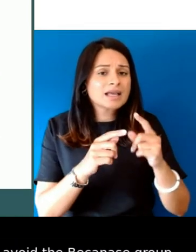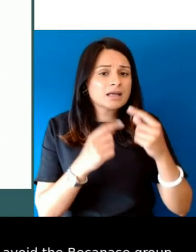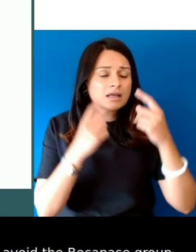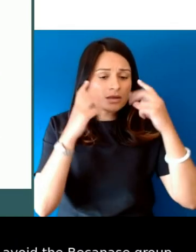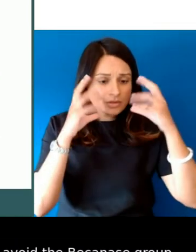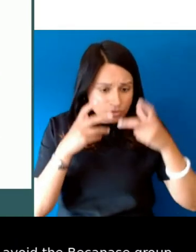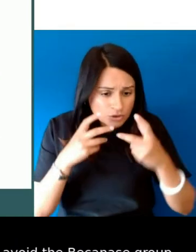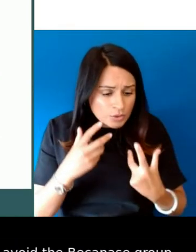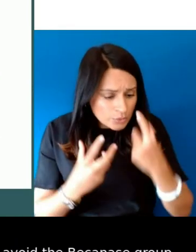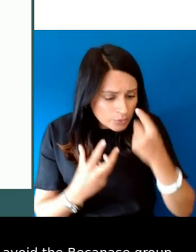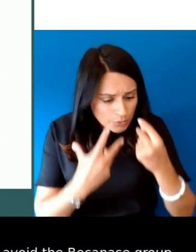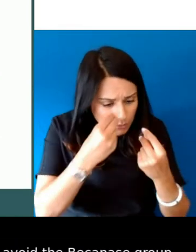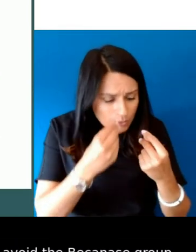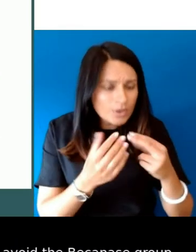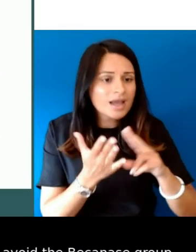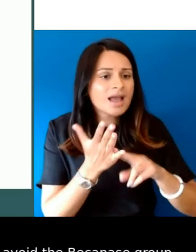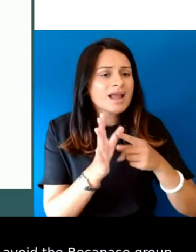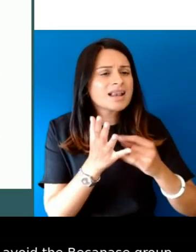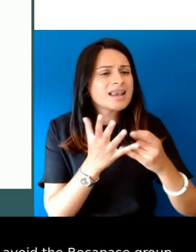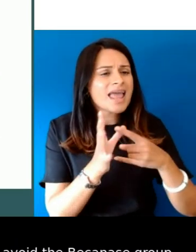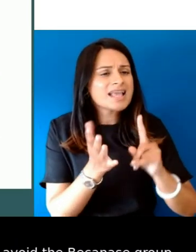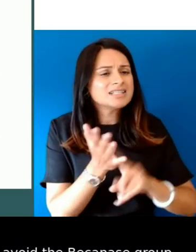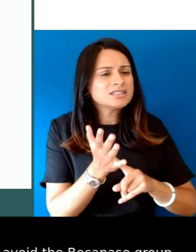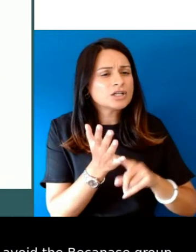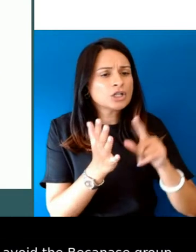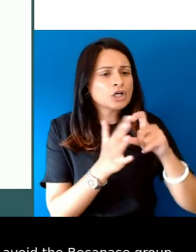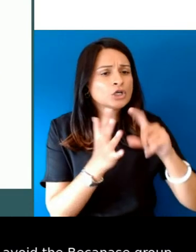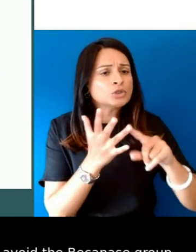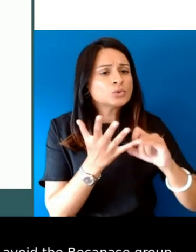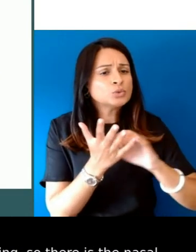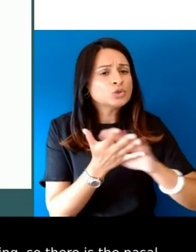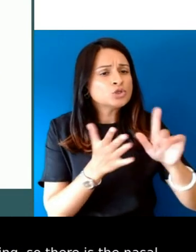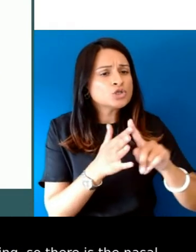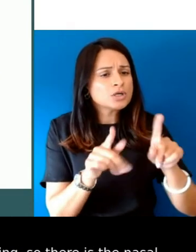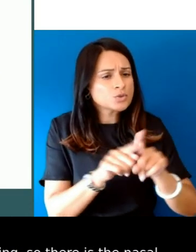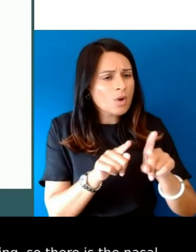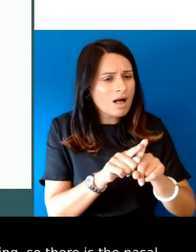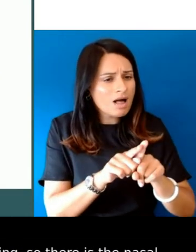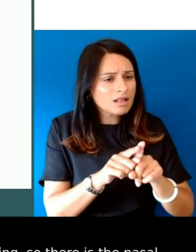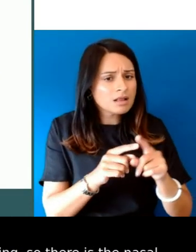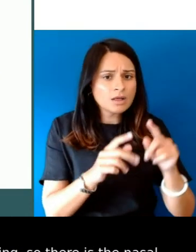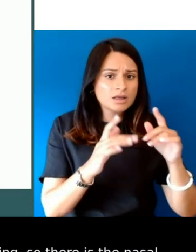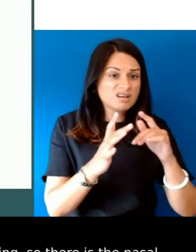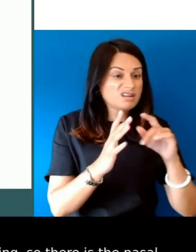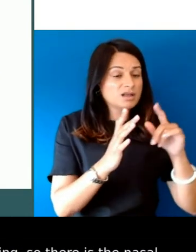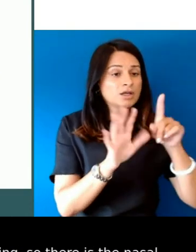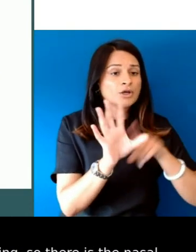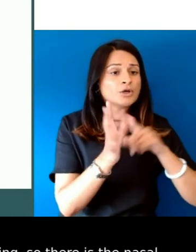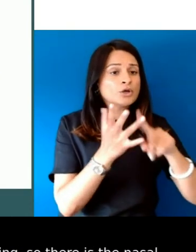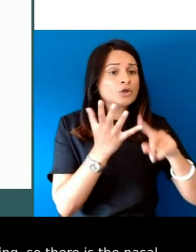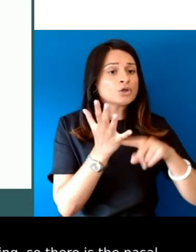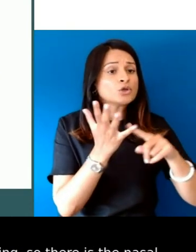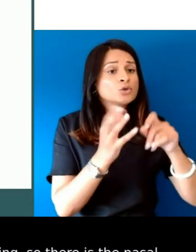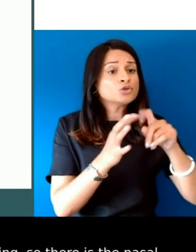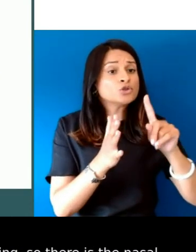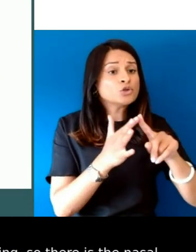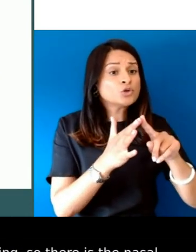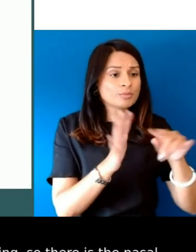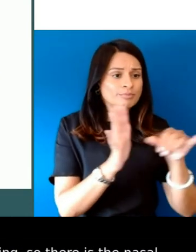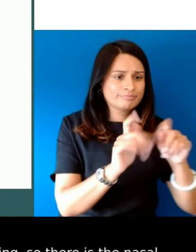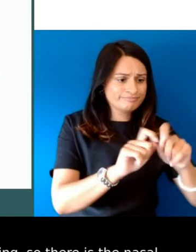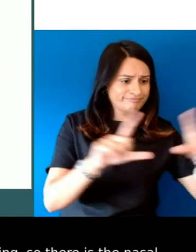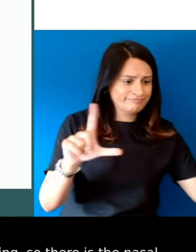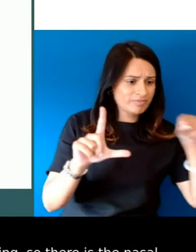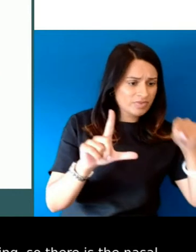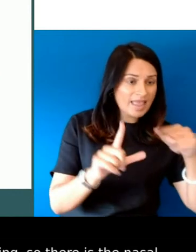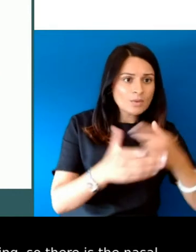nasal douche there's also videos on youtube about how to do these nails nasal douching they can work really